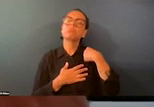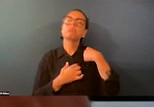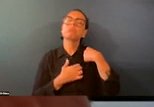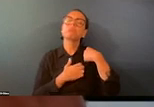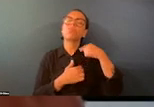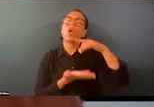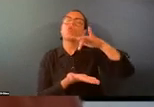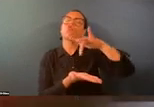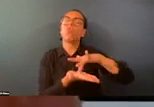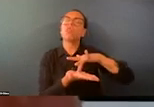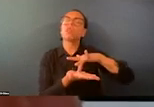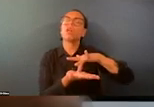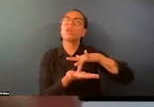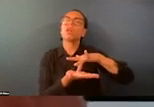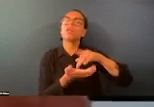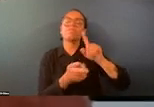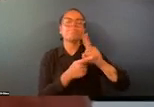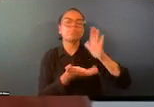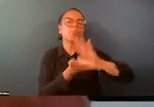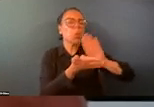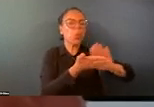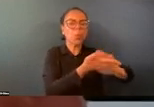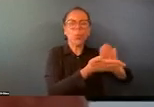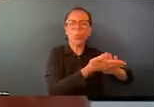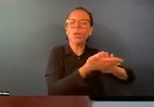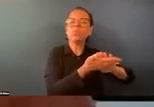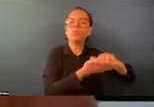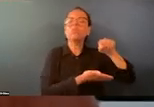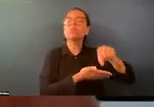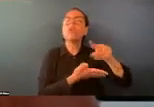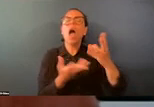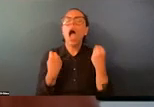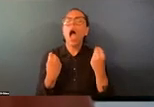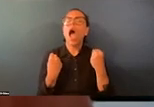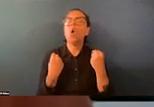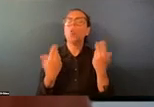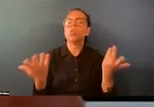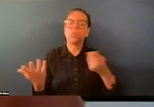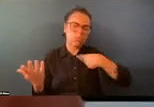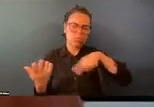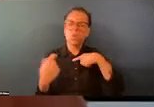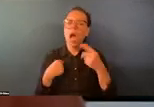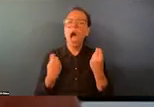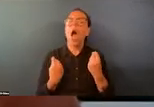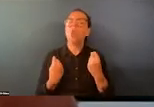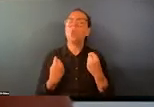any sanitation facilities, Equidev